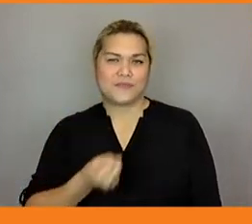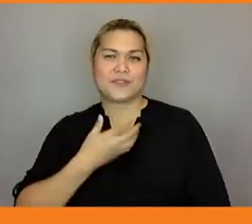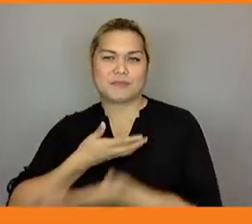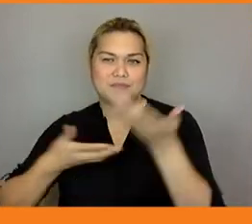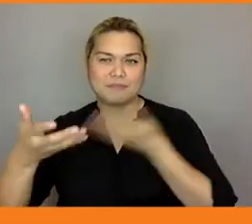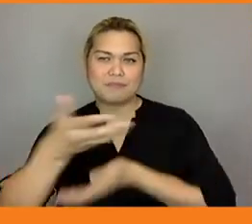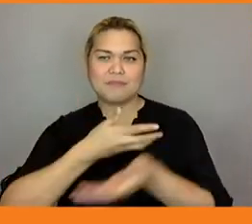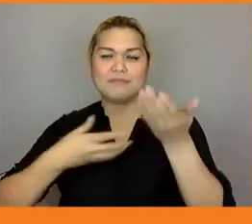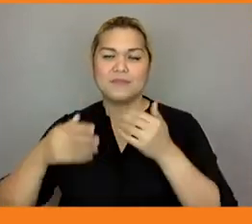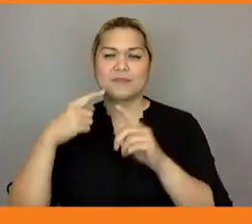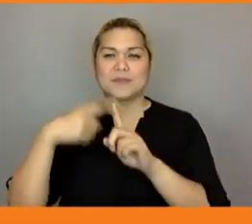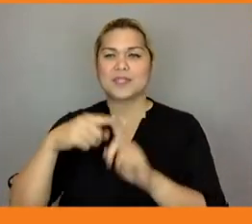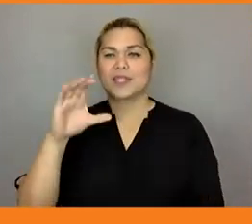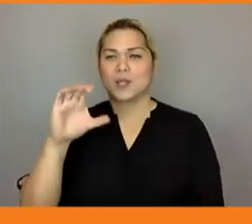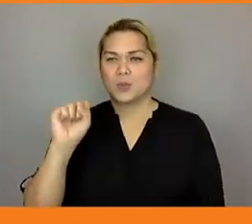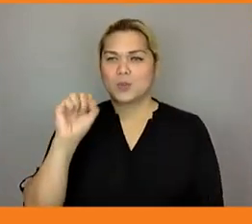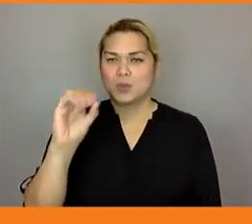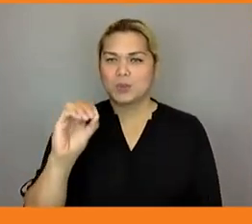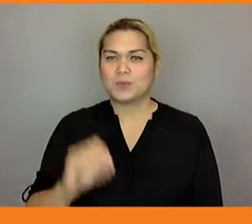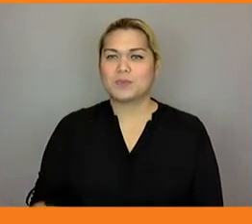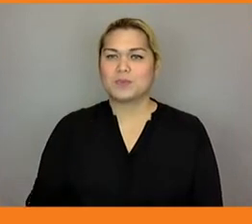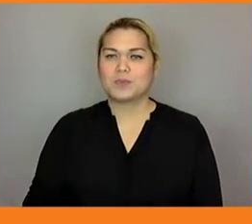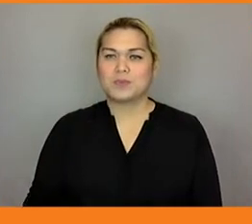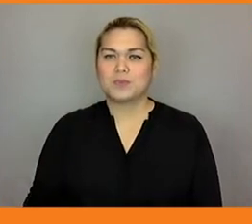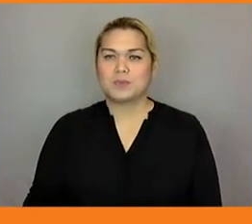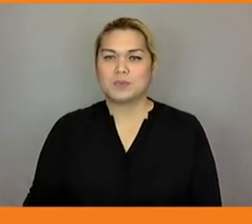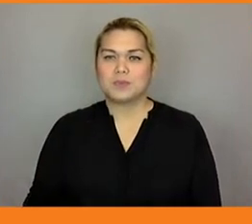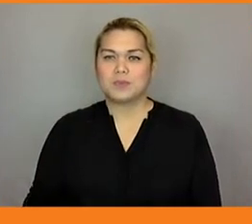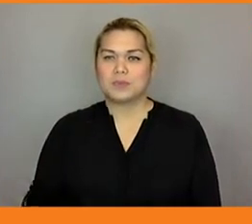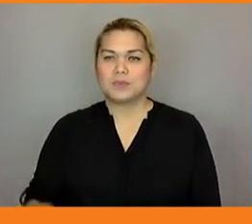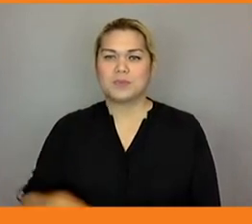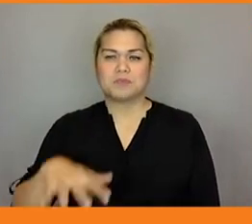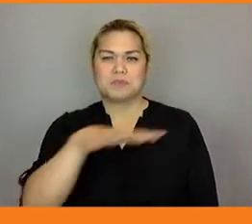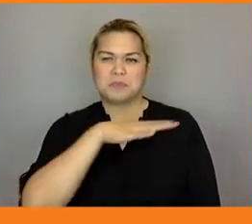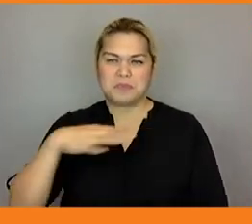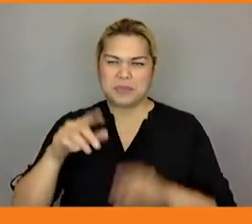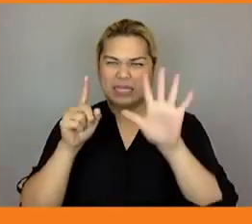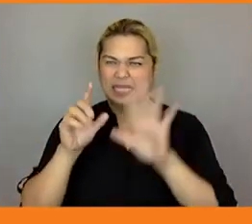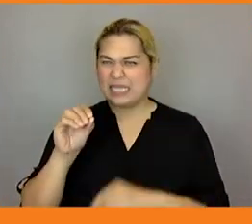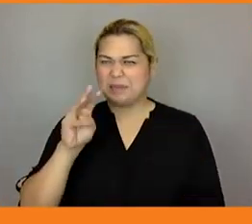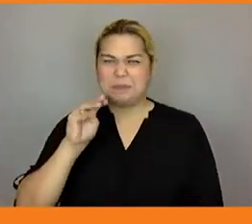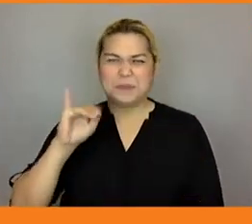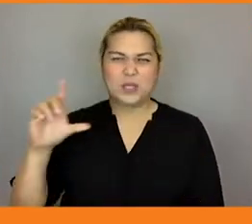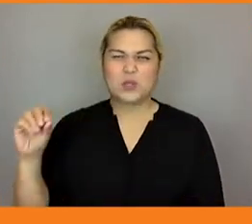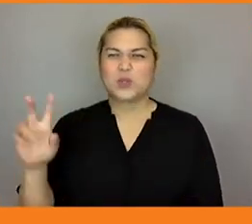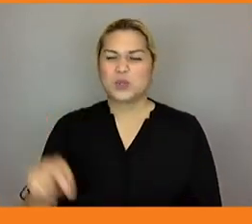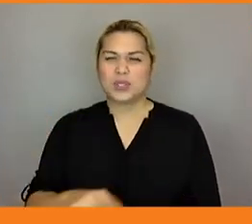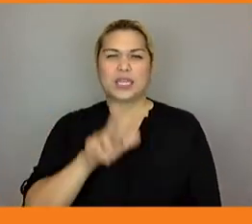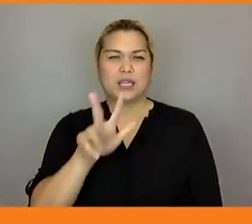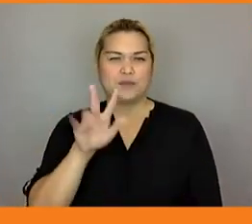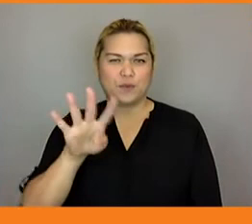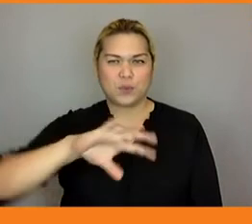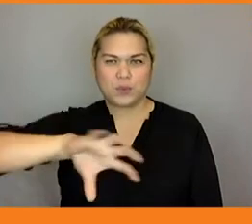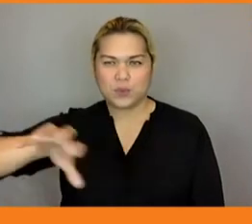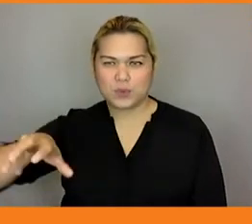represents effectively 6 million workers from 34 countries in the region. And ITUC AP and the ADB,